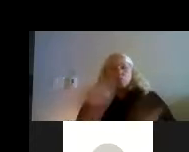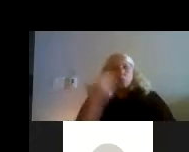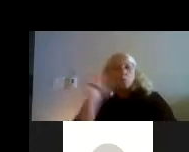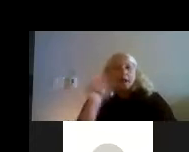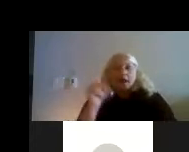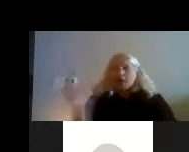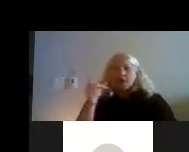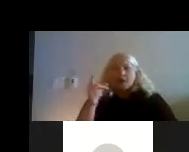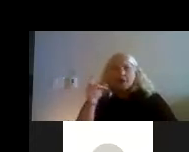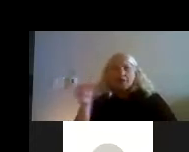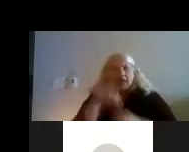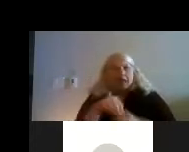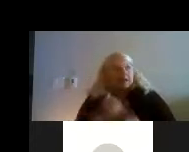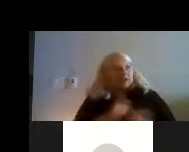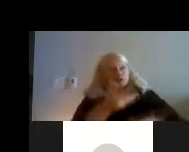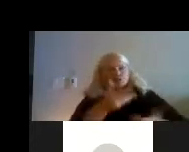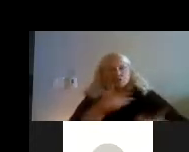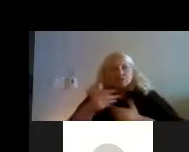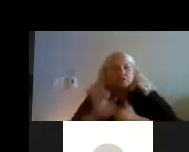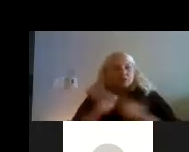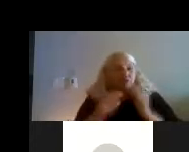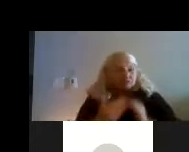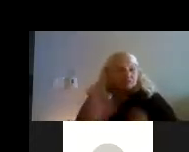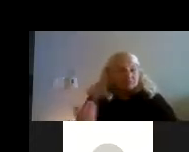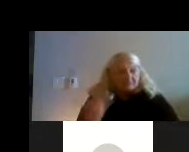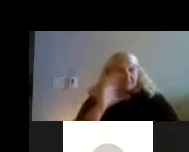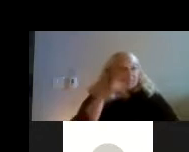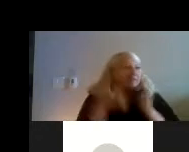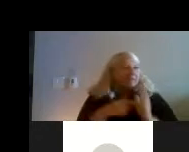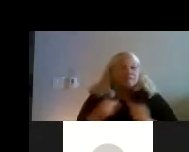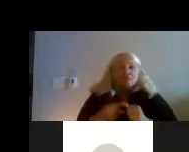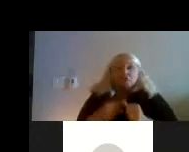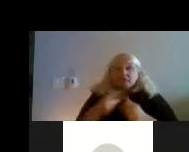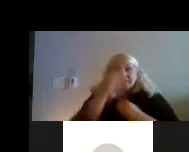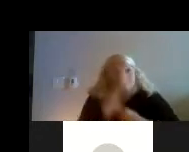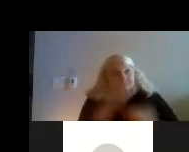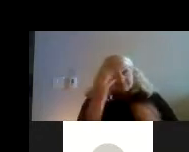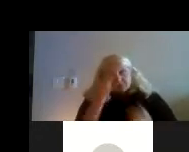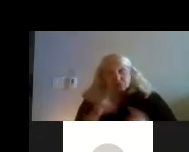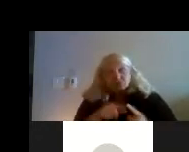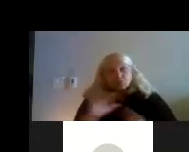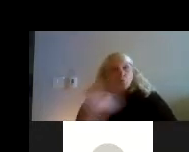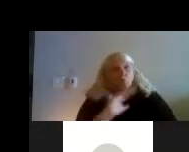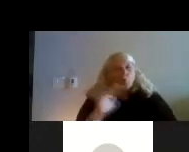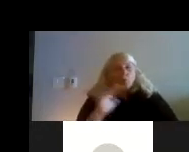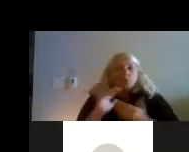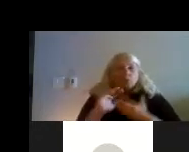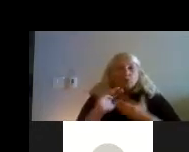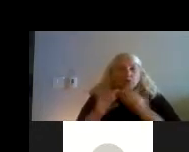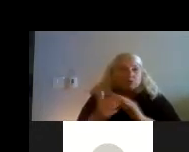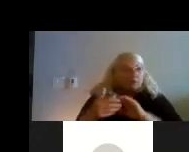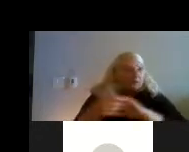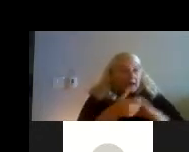their communities. So it starts with informing, right? Just providing information to your community partners, consulting, starting asking